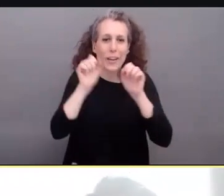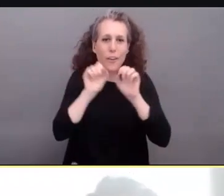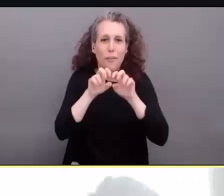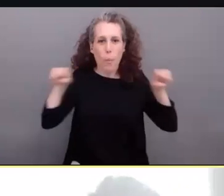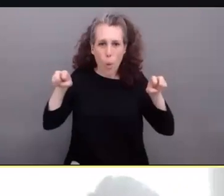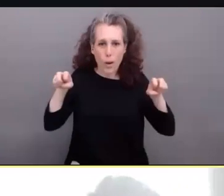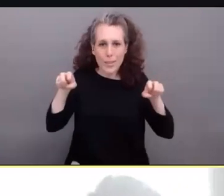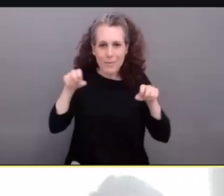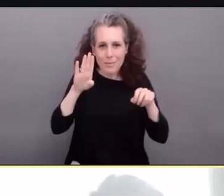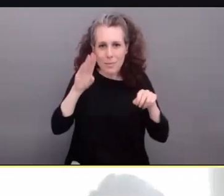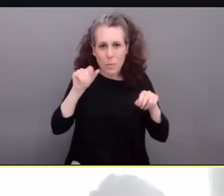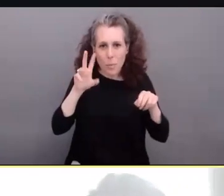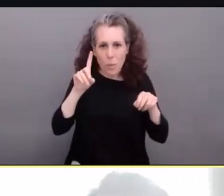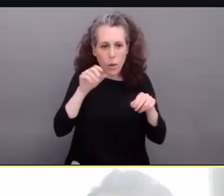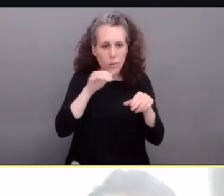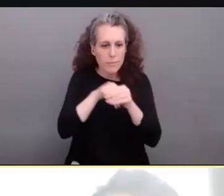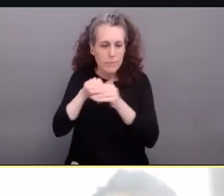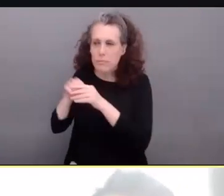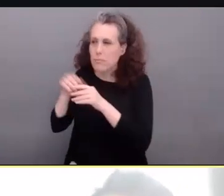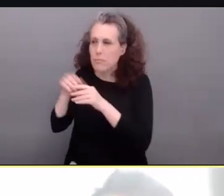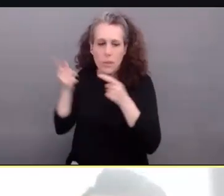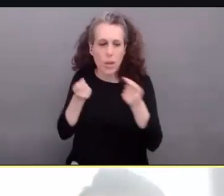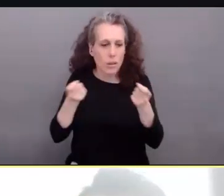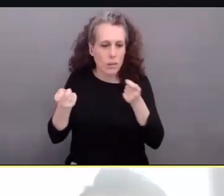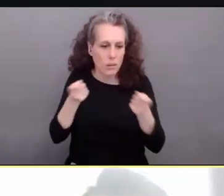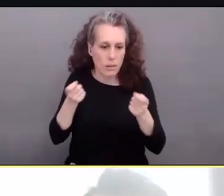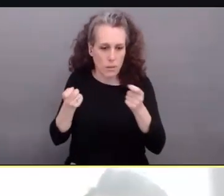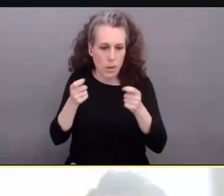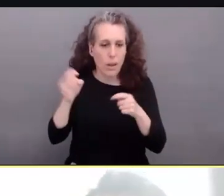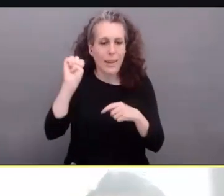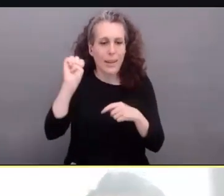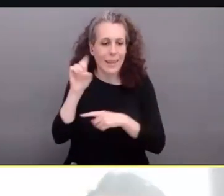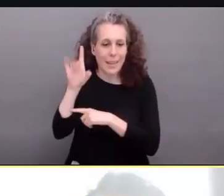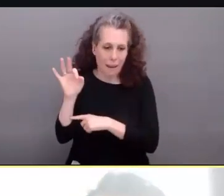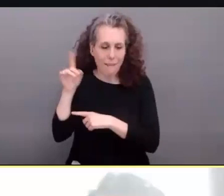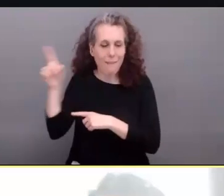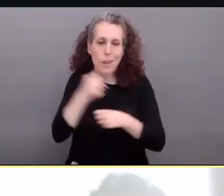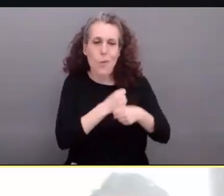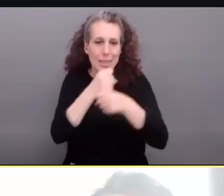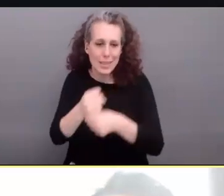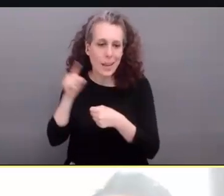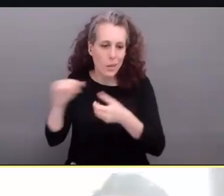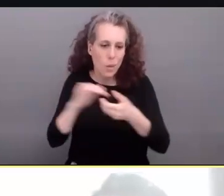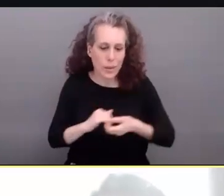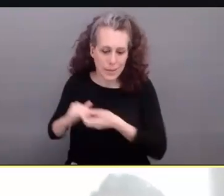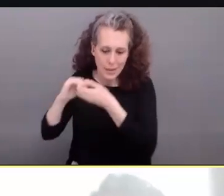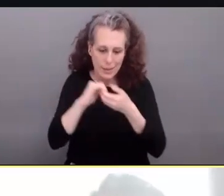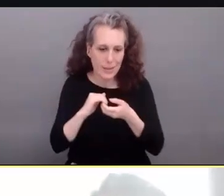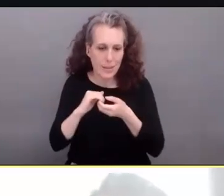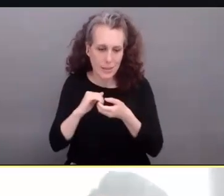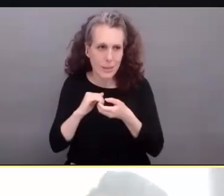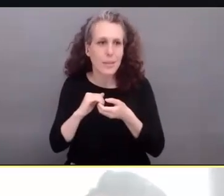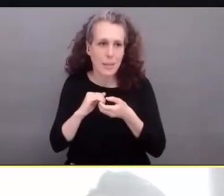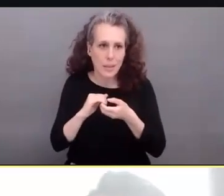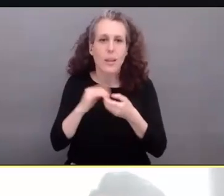and this is the governing structure of the European Disability Forum, which I represent. It's an organization